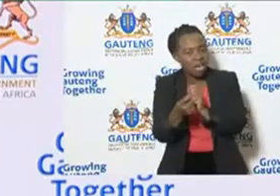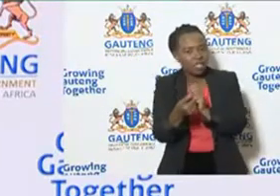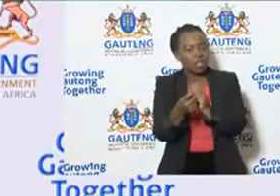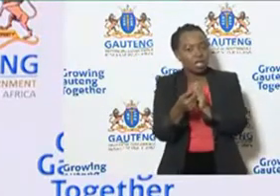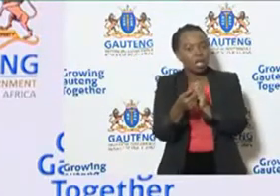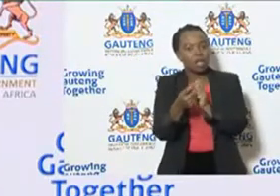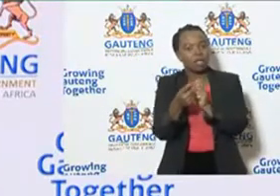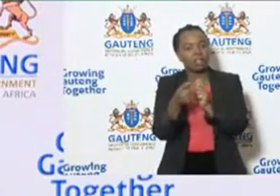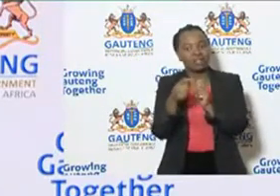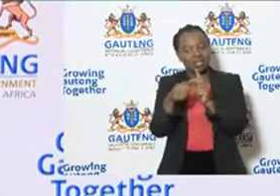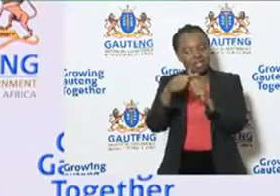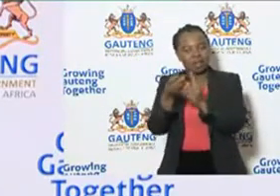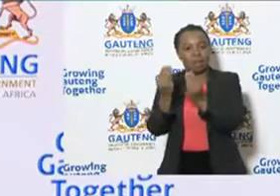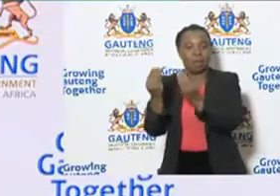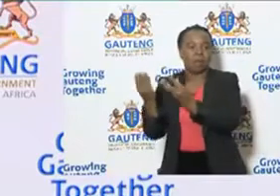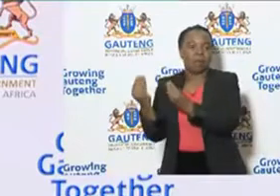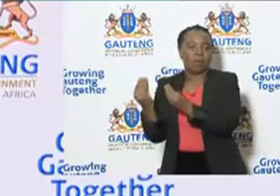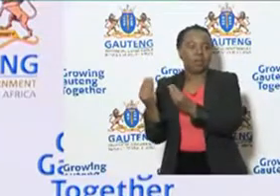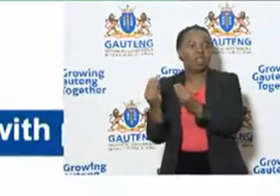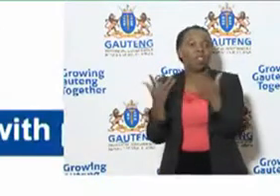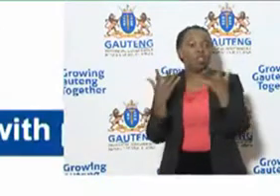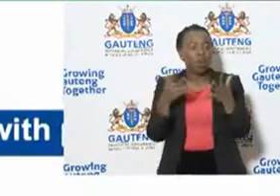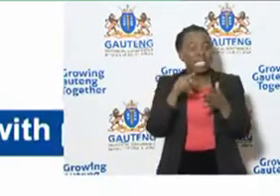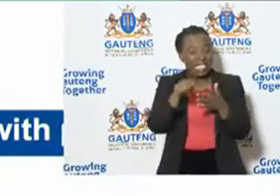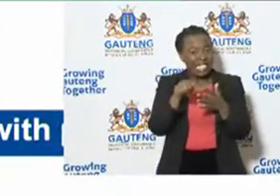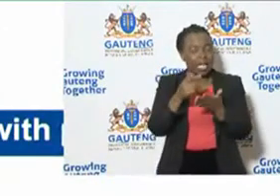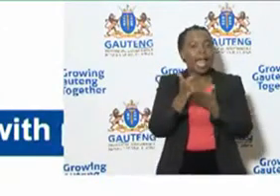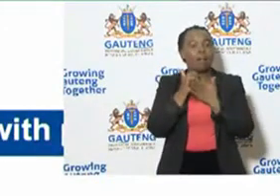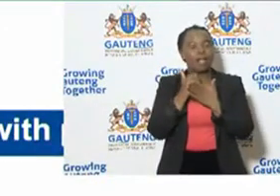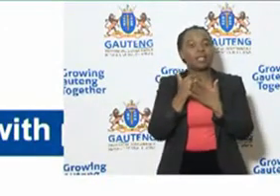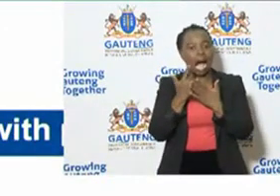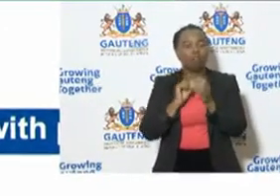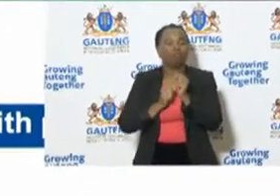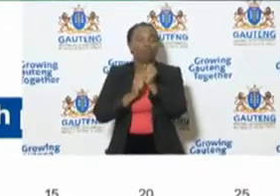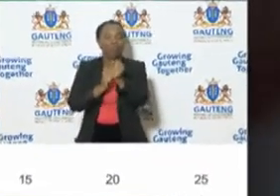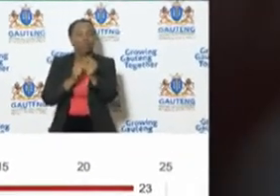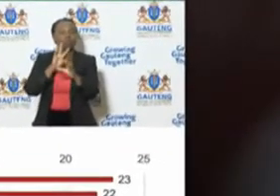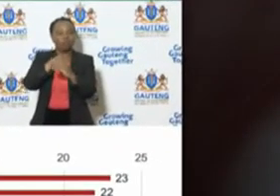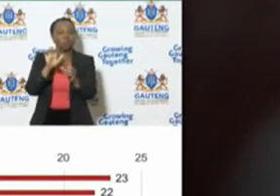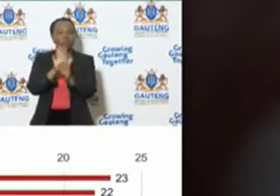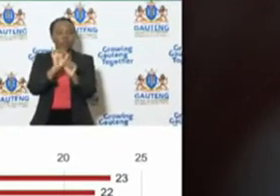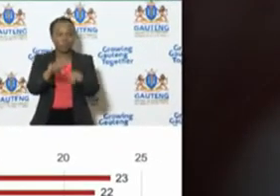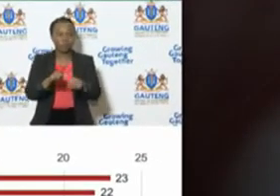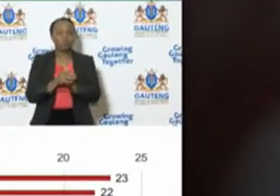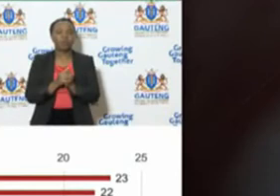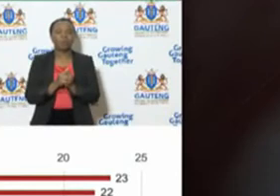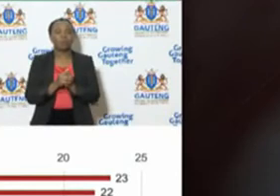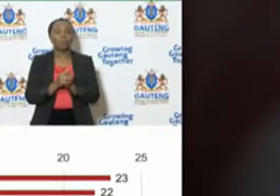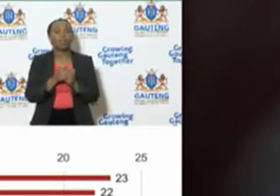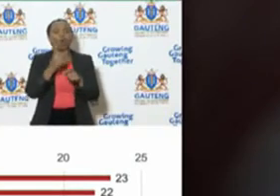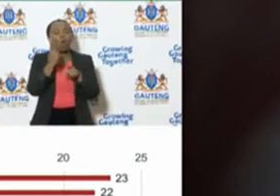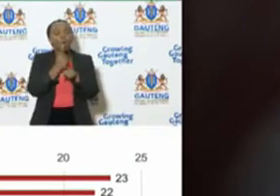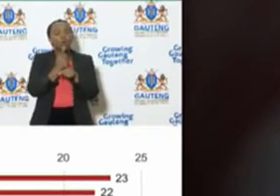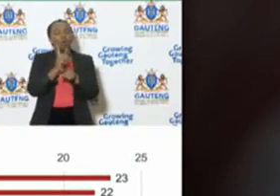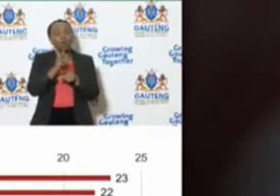more cases. And that helps drive our interventions. We're also going to be doing this regularly to say to